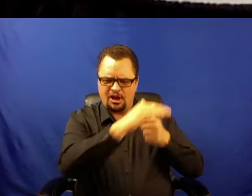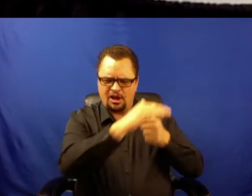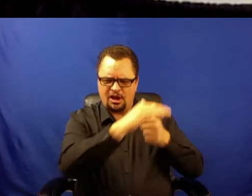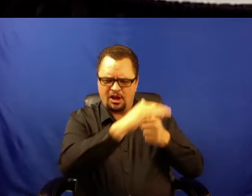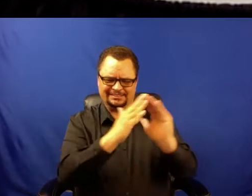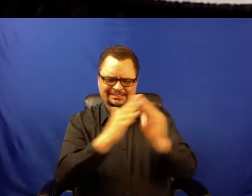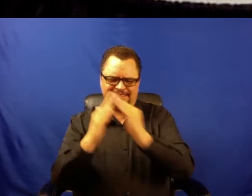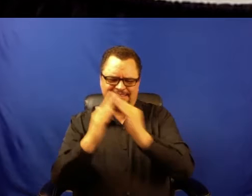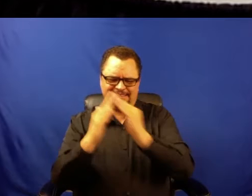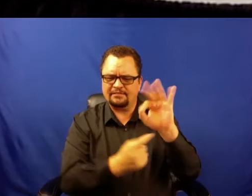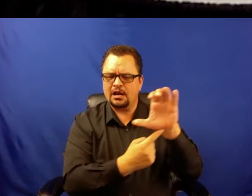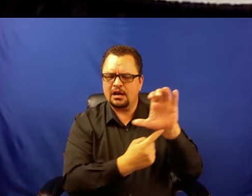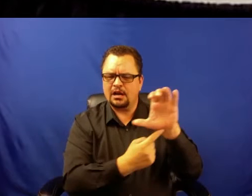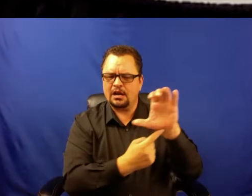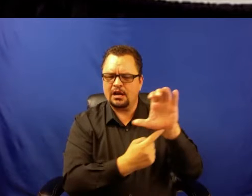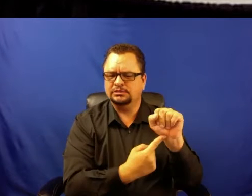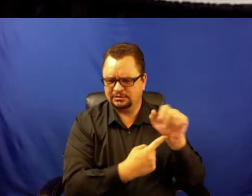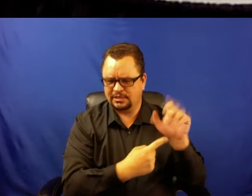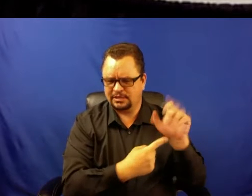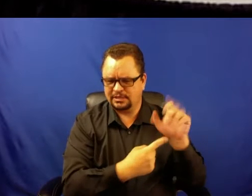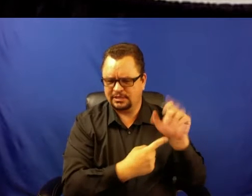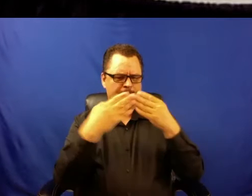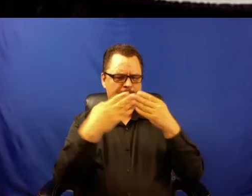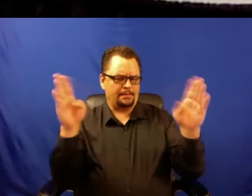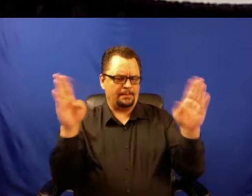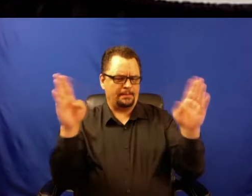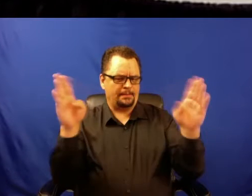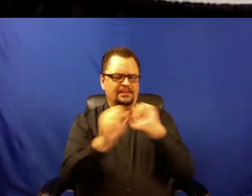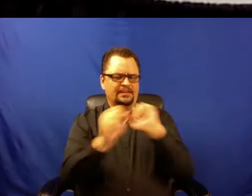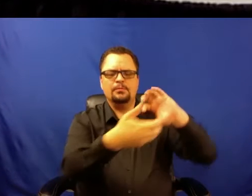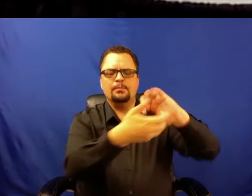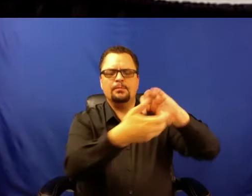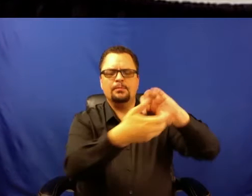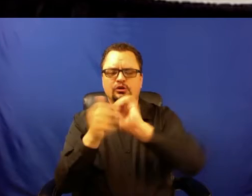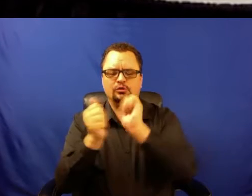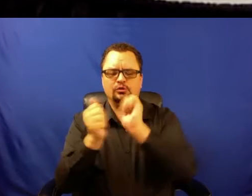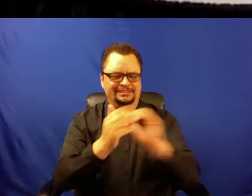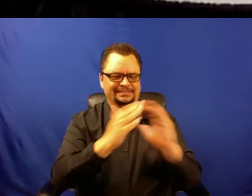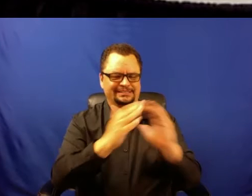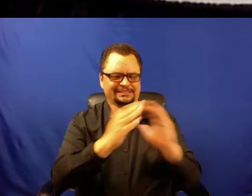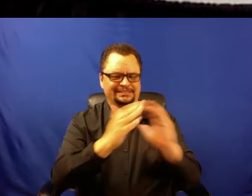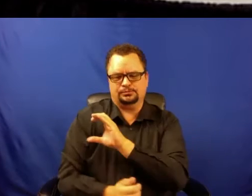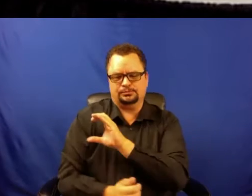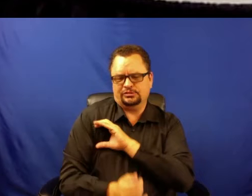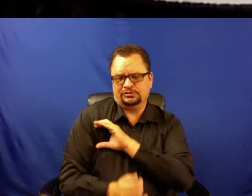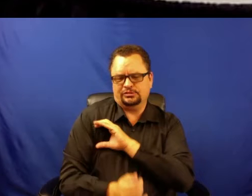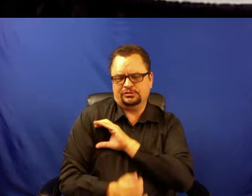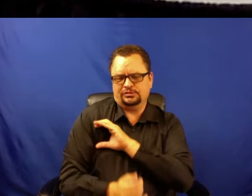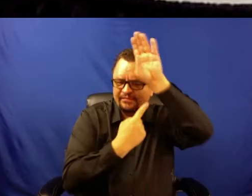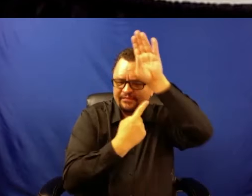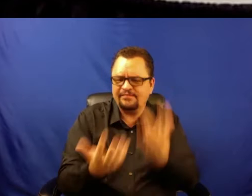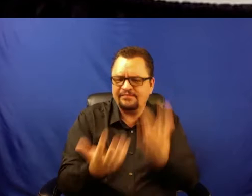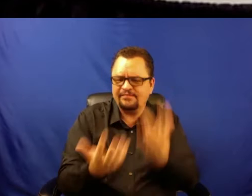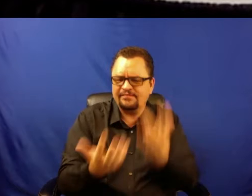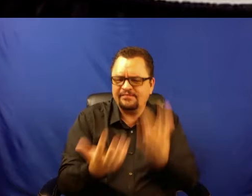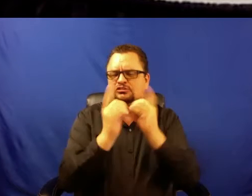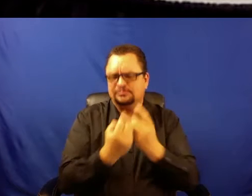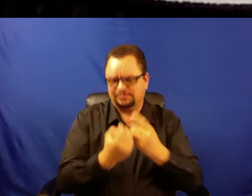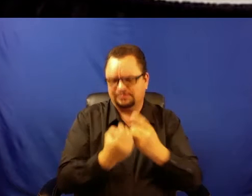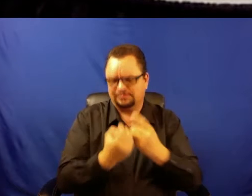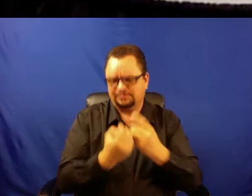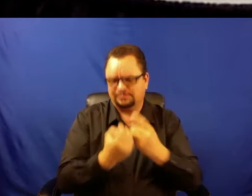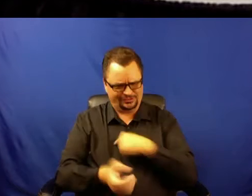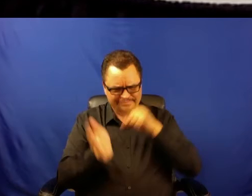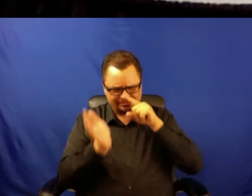with the city's police and fire departments and the Pikes Peak Regional Office of Emergency Management. These volunteers contributed over